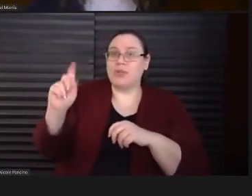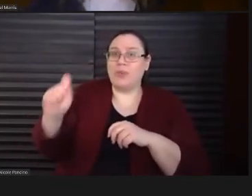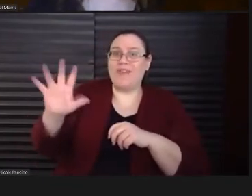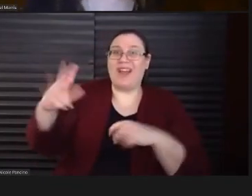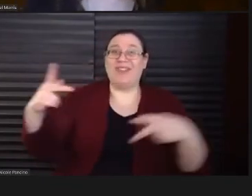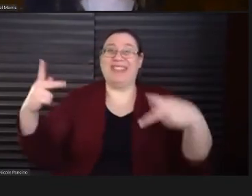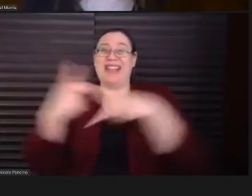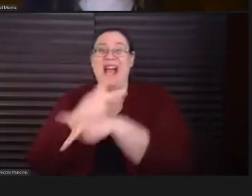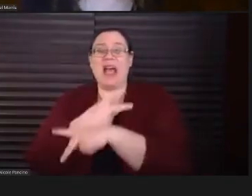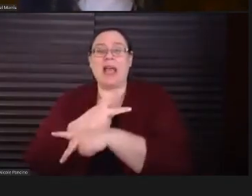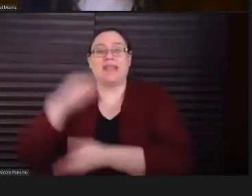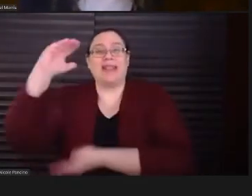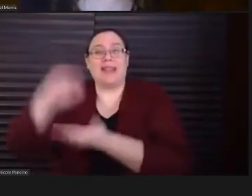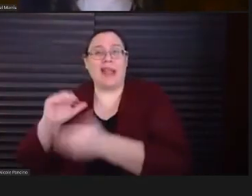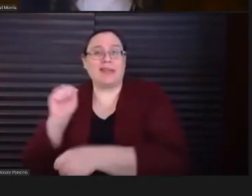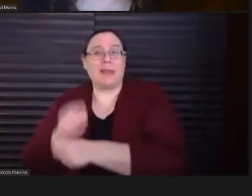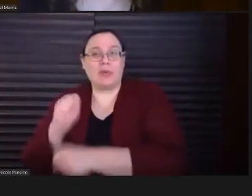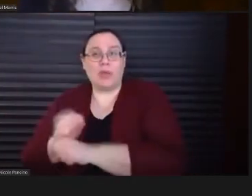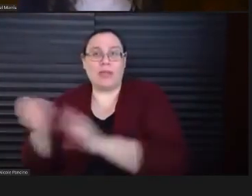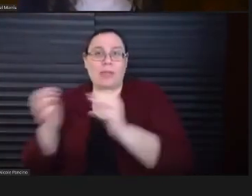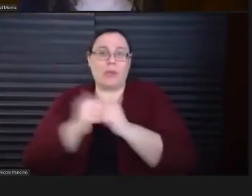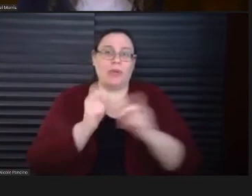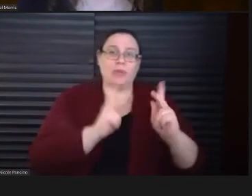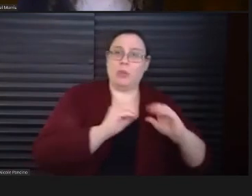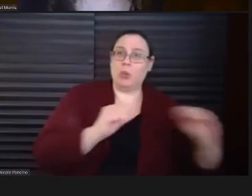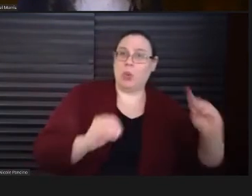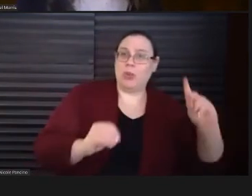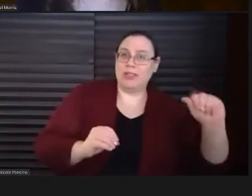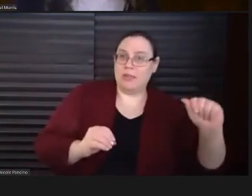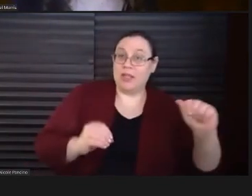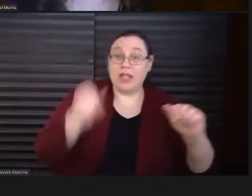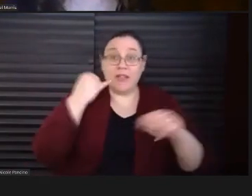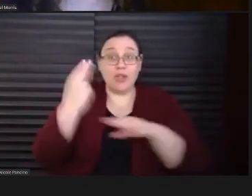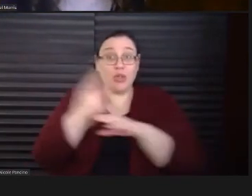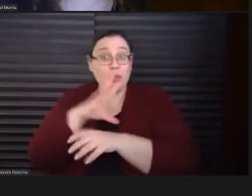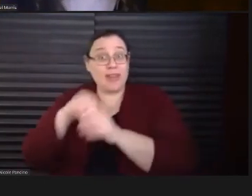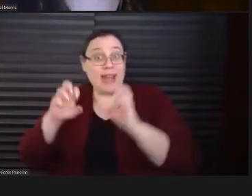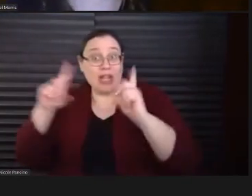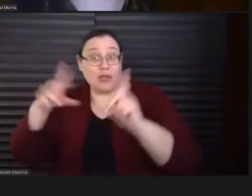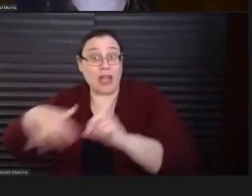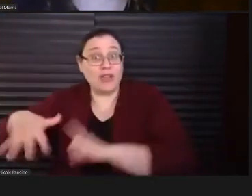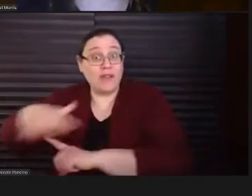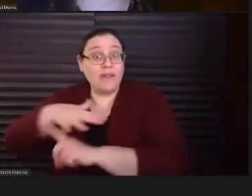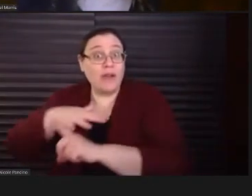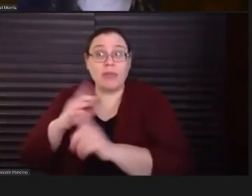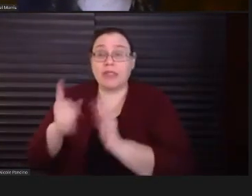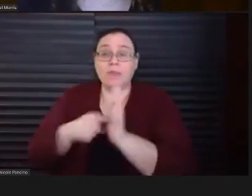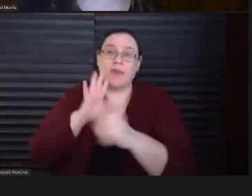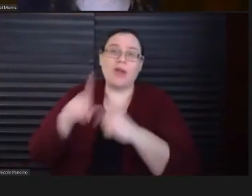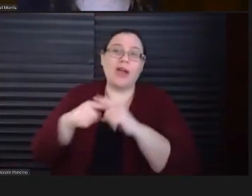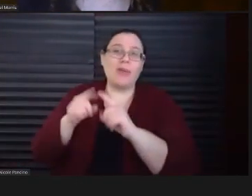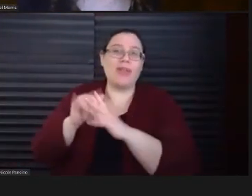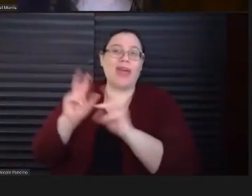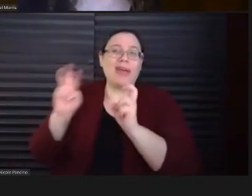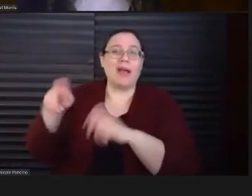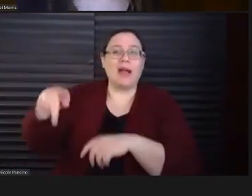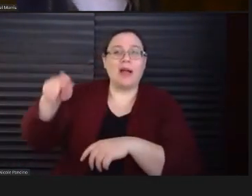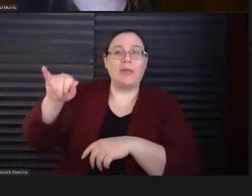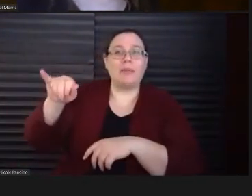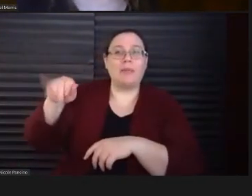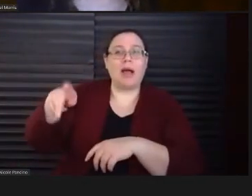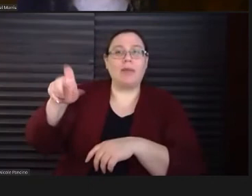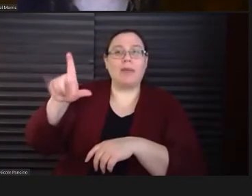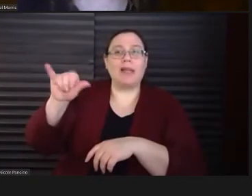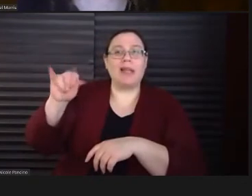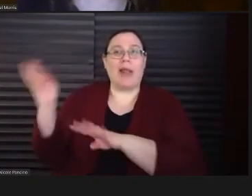of people without disabilities. If it's going to be used in the education setting, you know, we talk about sometimes the pipeline problem, and the pipeline itself